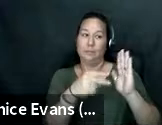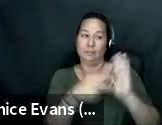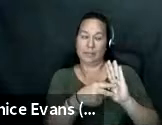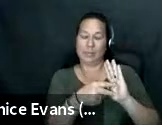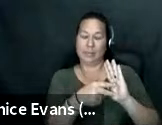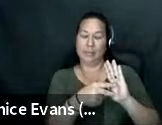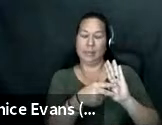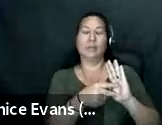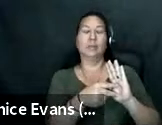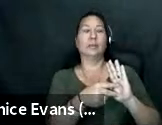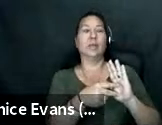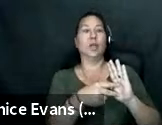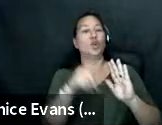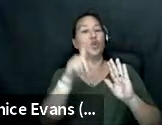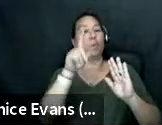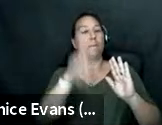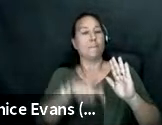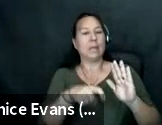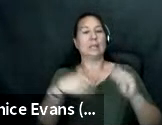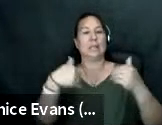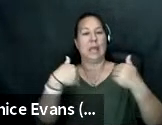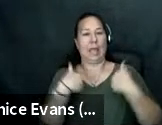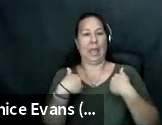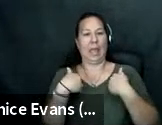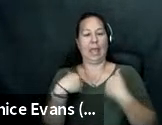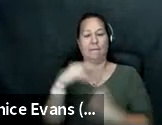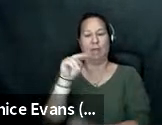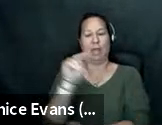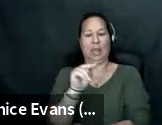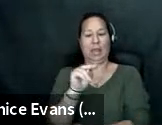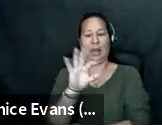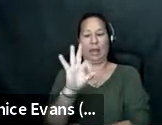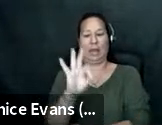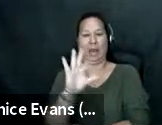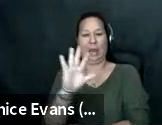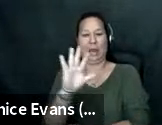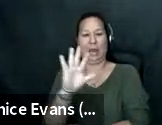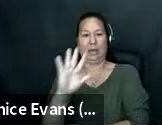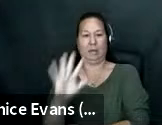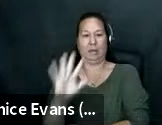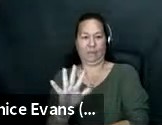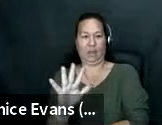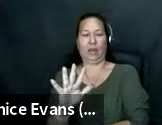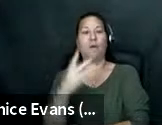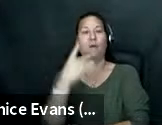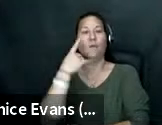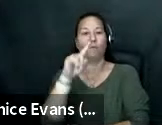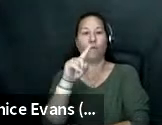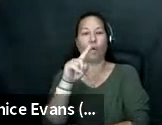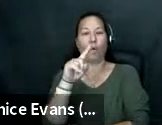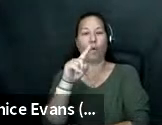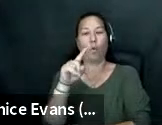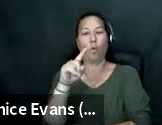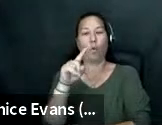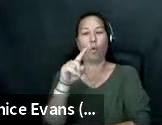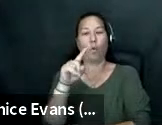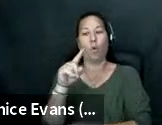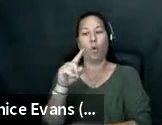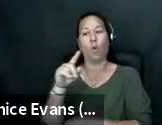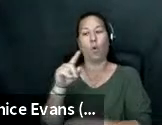respirator for voluntary use. However, an unvaccinated employee can choose to just wear a face covering and